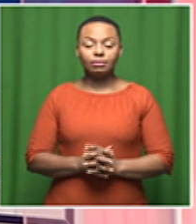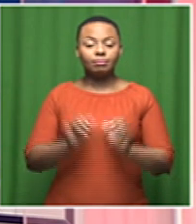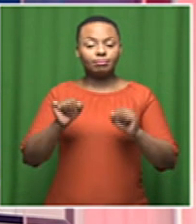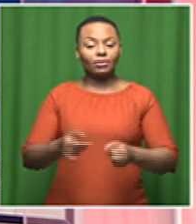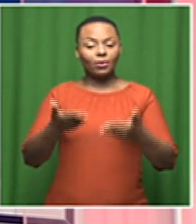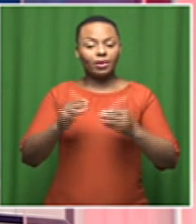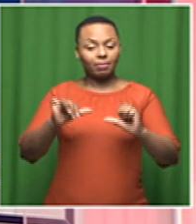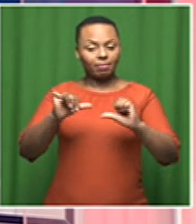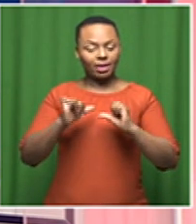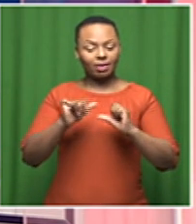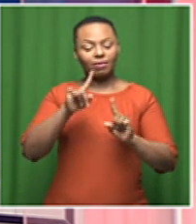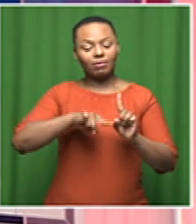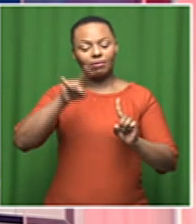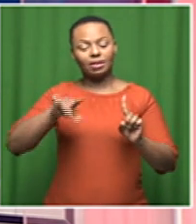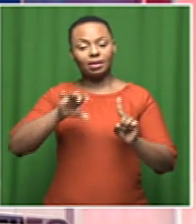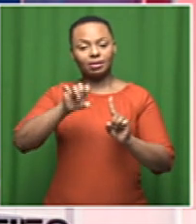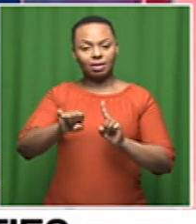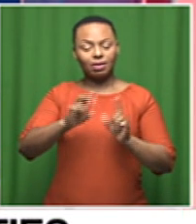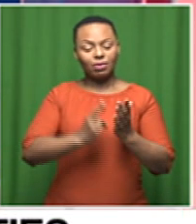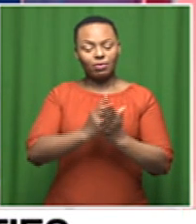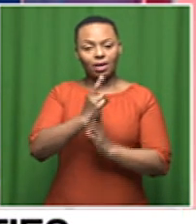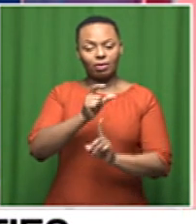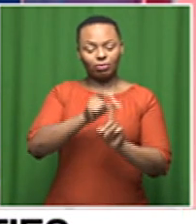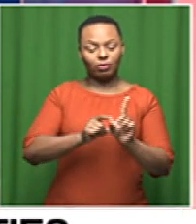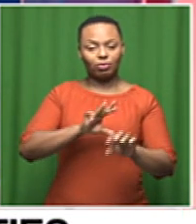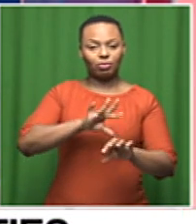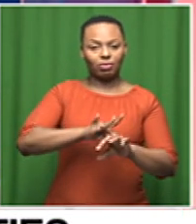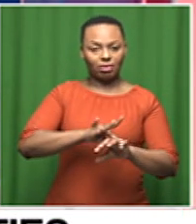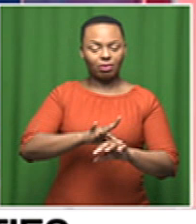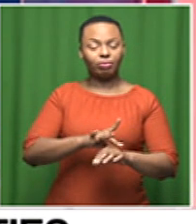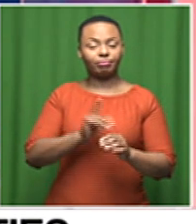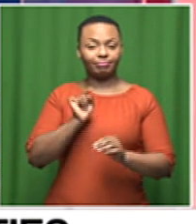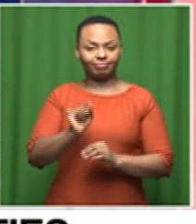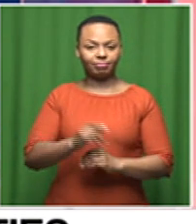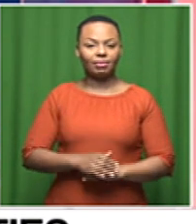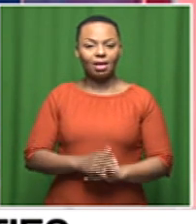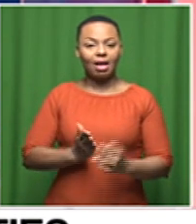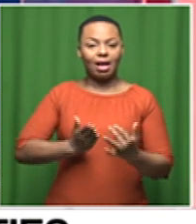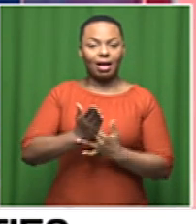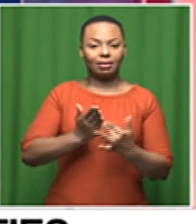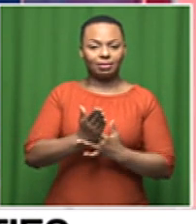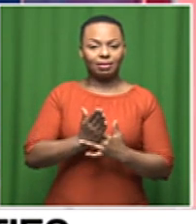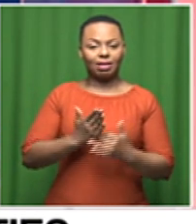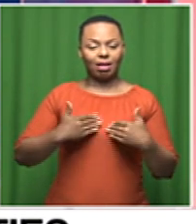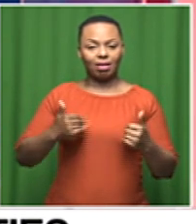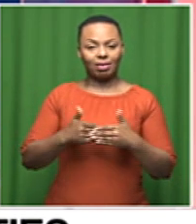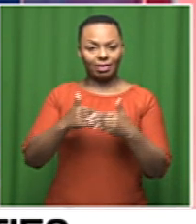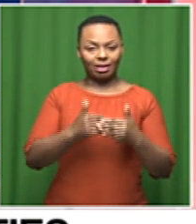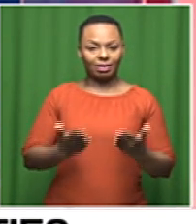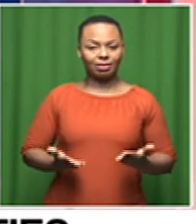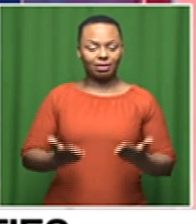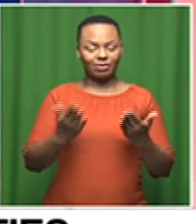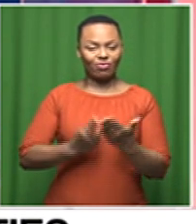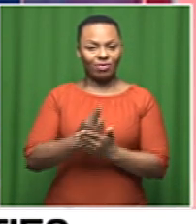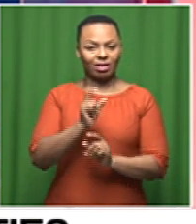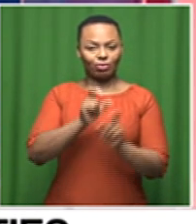Welcome back to Vital Signs. Namhlanje sikhuluma ngamalungelo wenu ama-patient. Now, access to healthcare services is a basic human right as